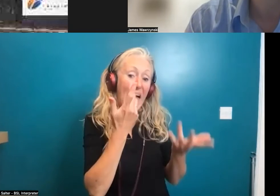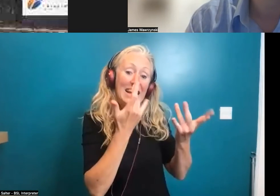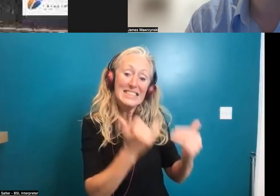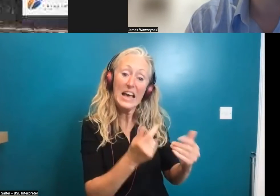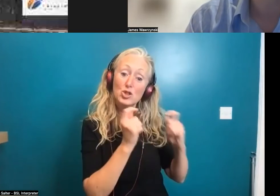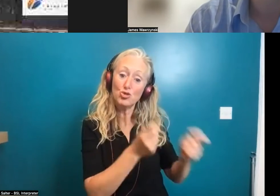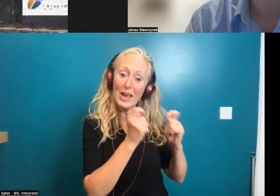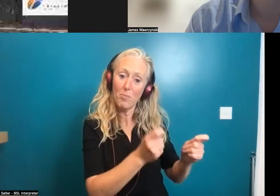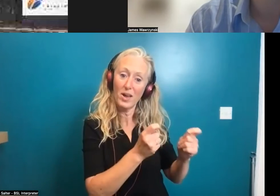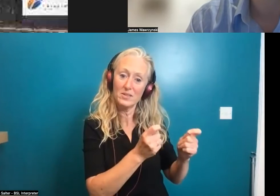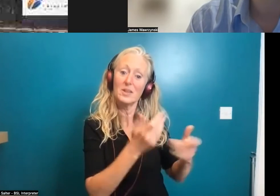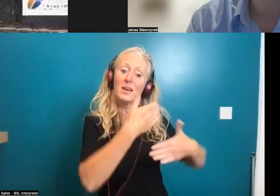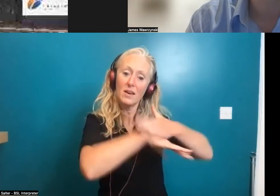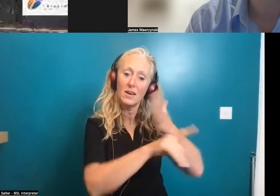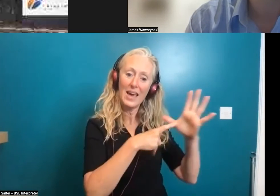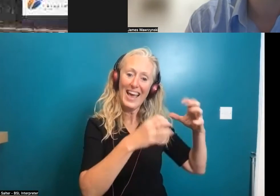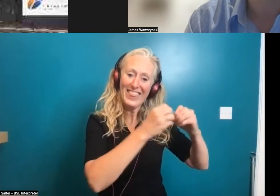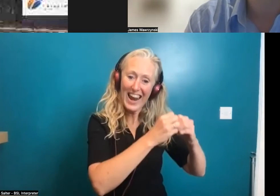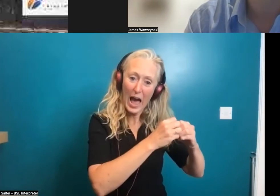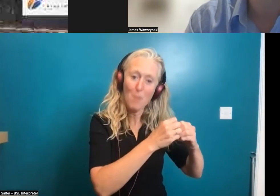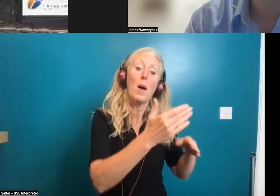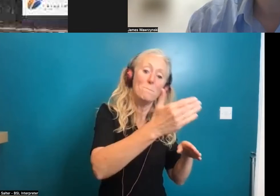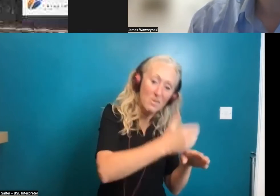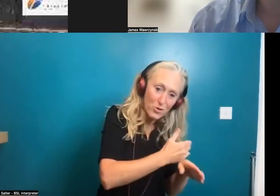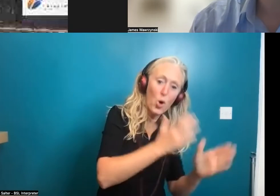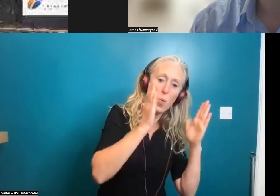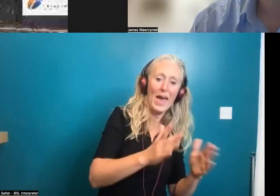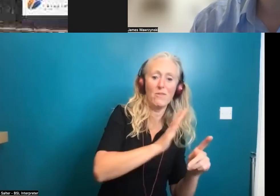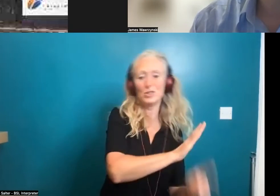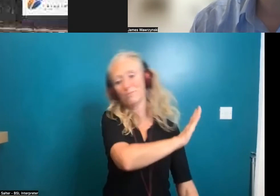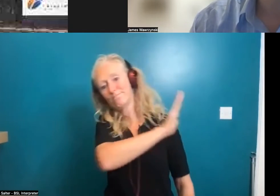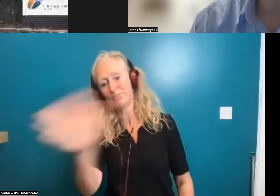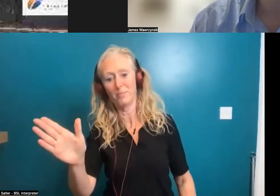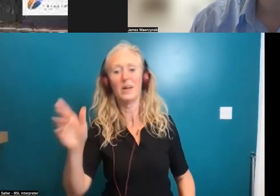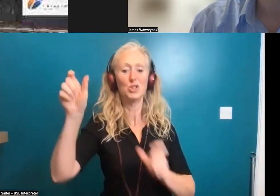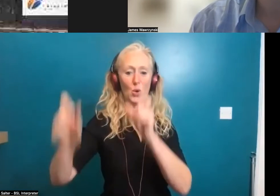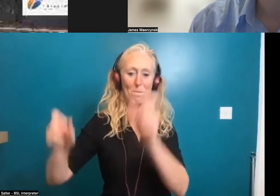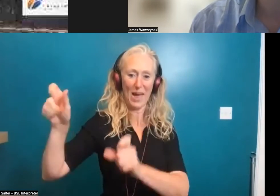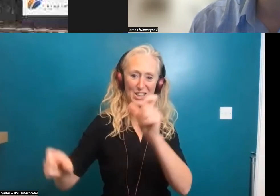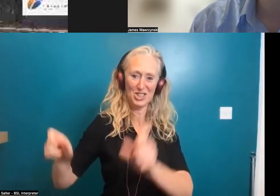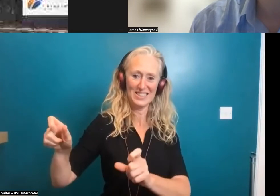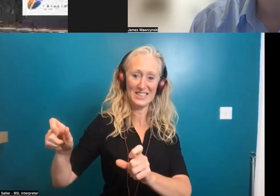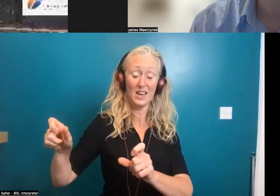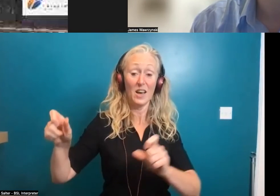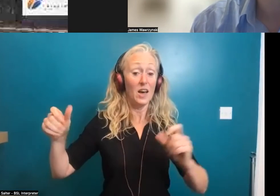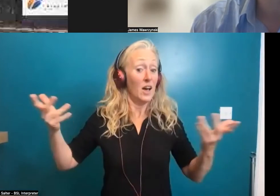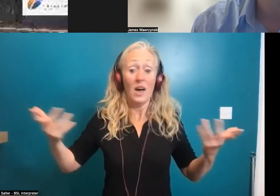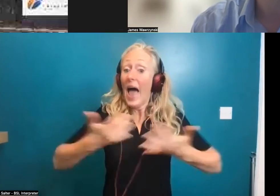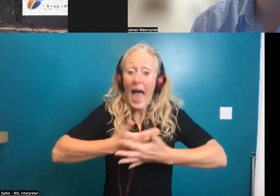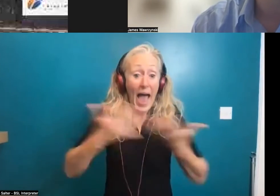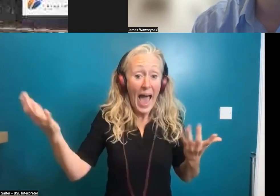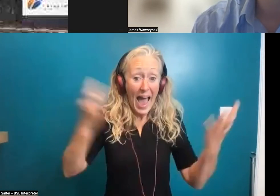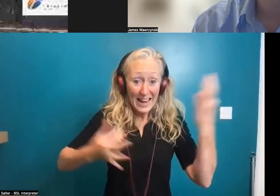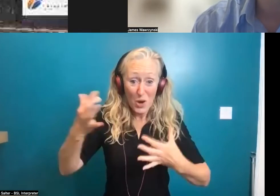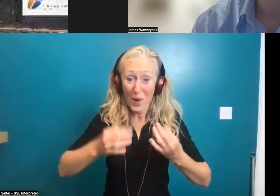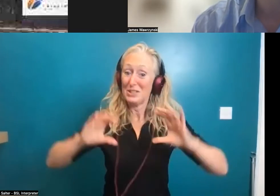to sort of go straight to patients, which is very helpful. So that's really it. I'd be happy to answer any questions about